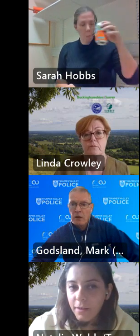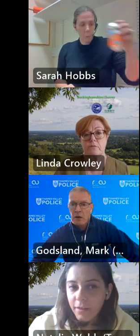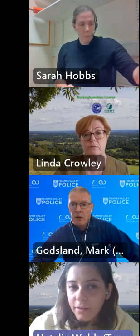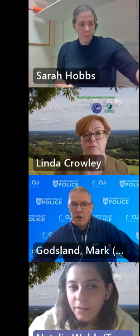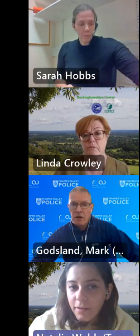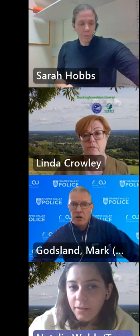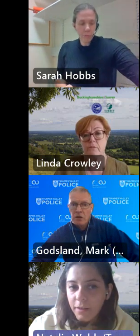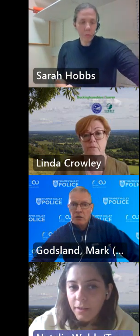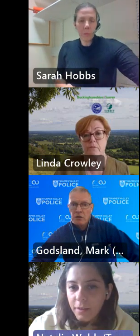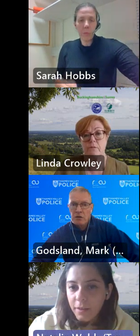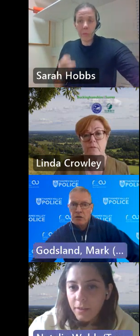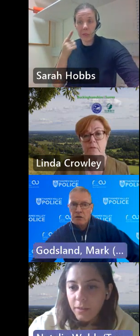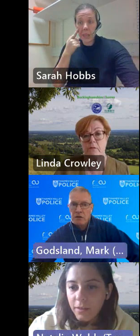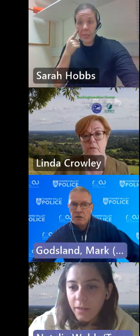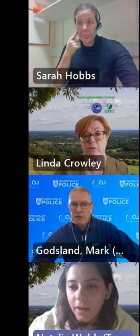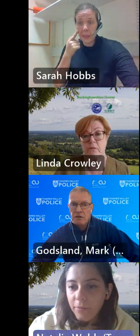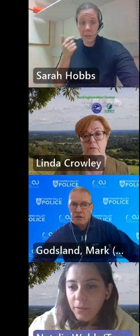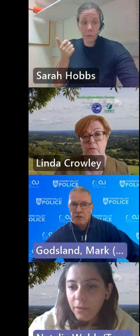I think